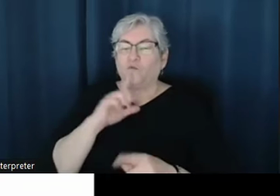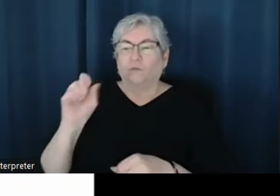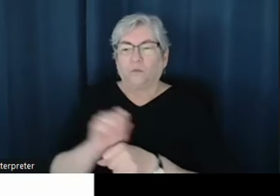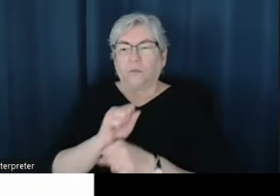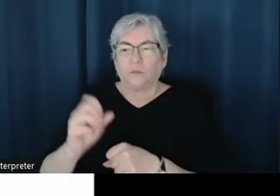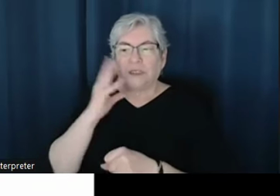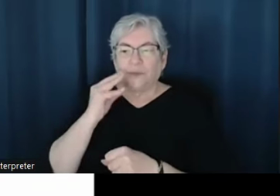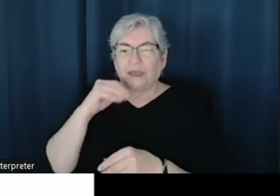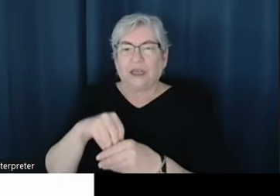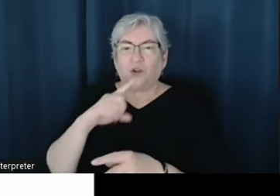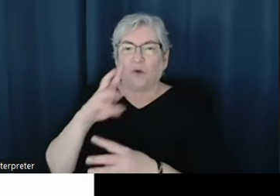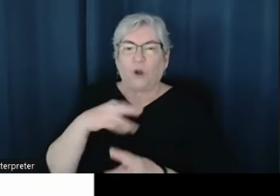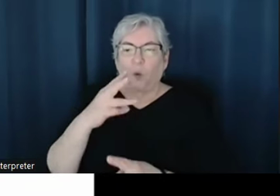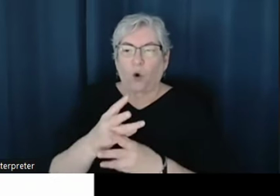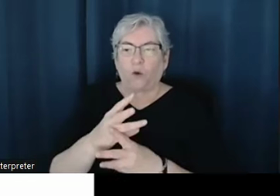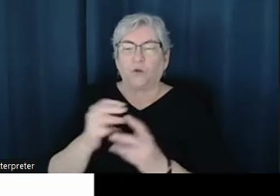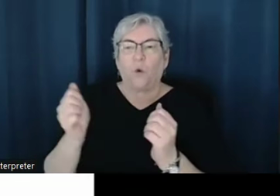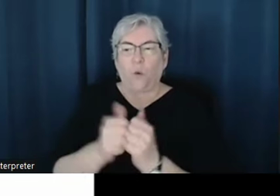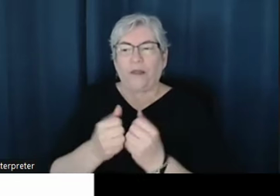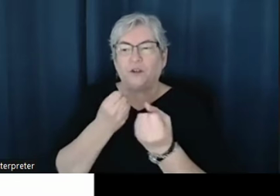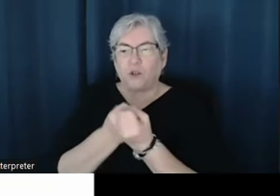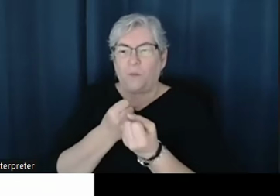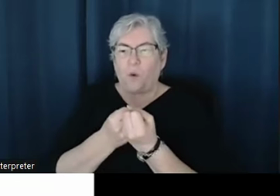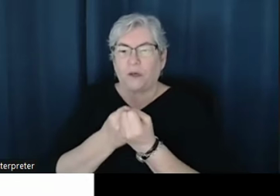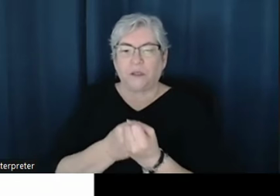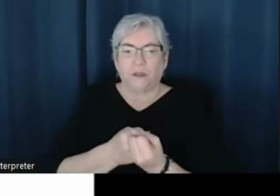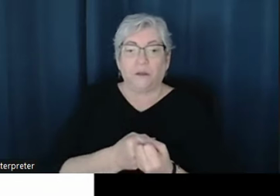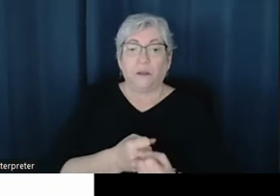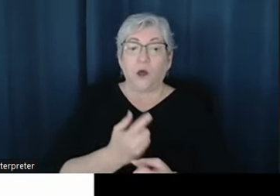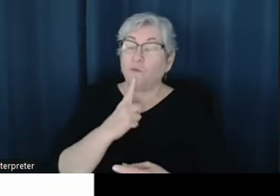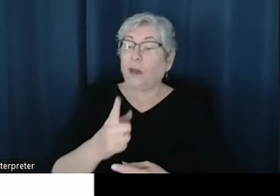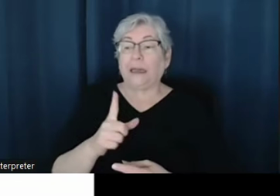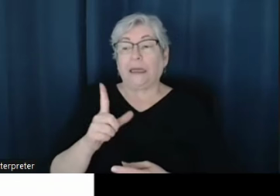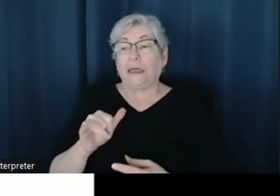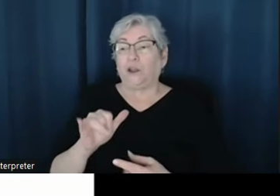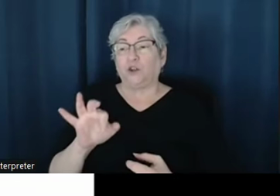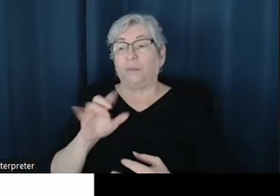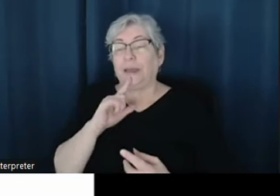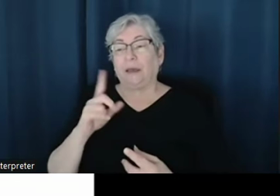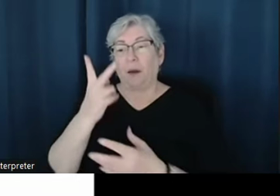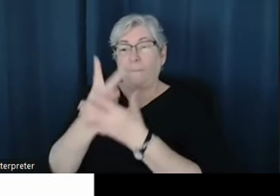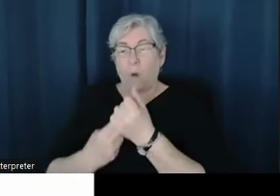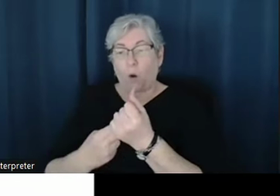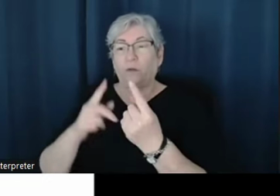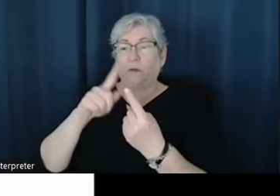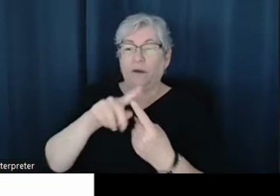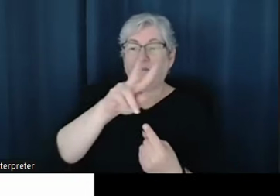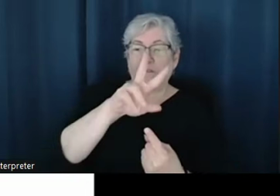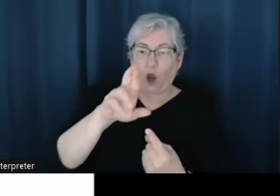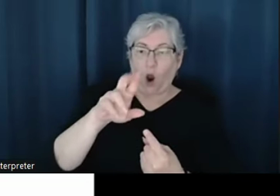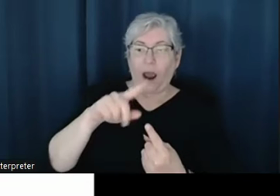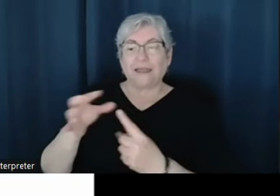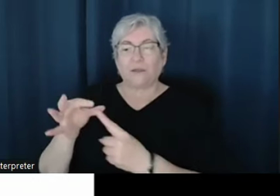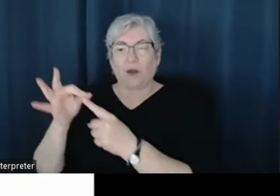experiences in the real world with supports. And ideally, it should be a joint venture between VR and the special